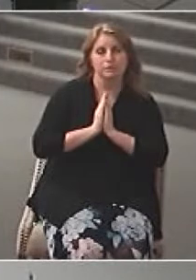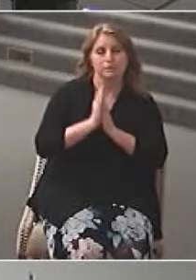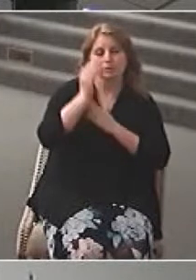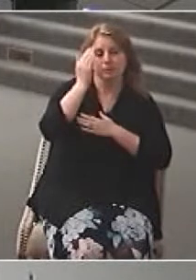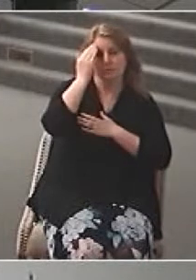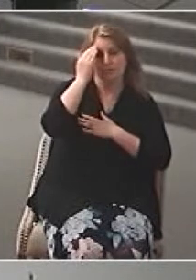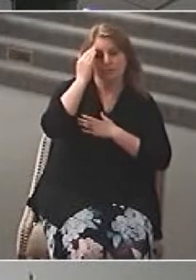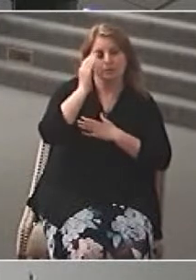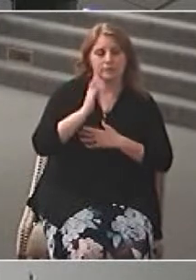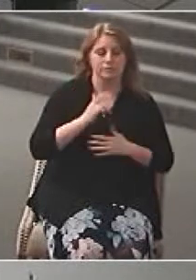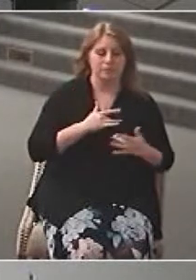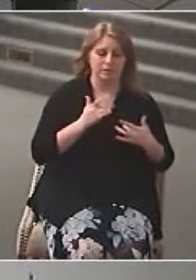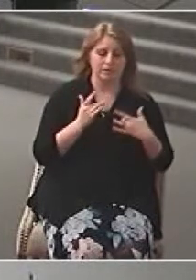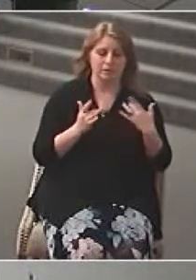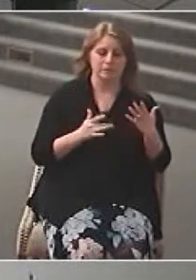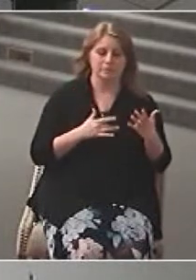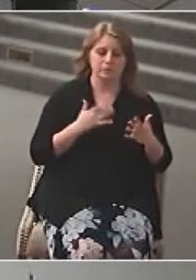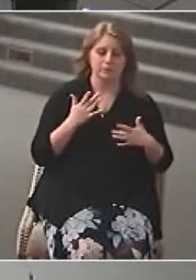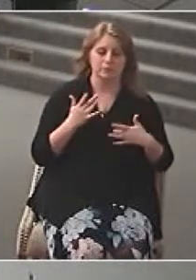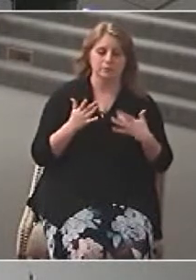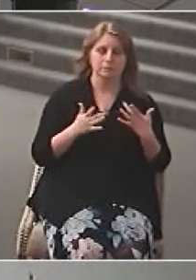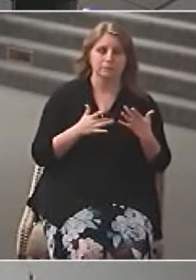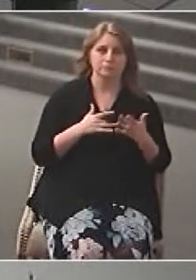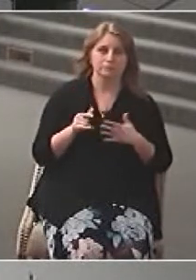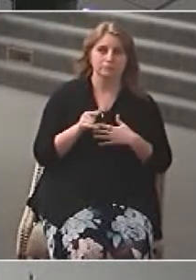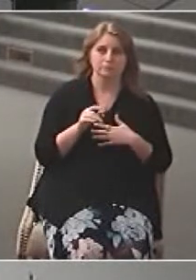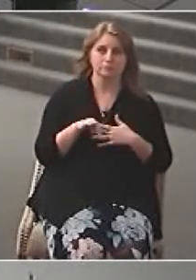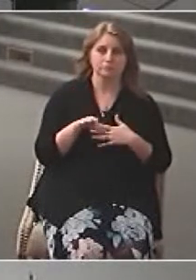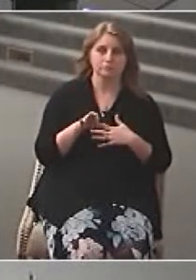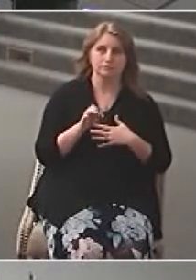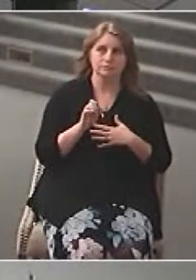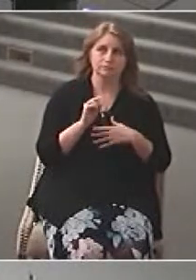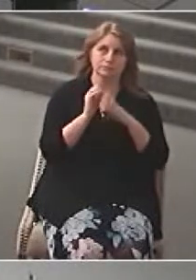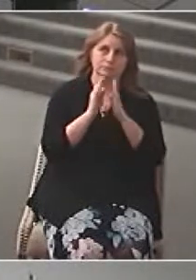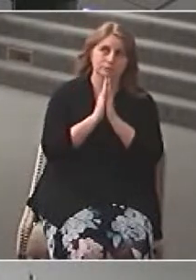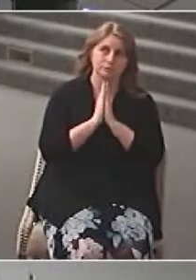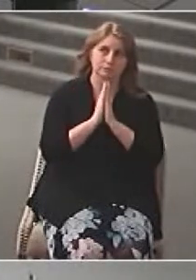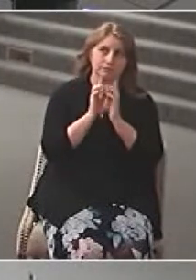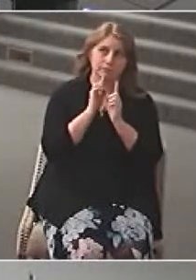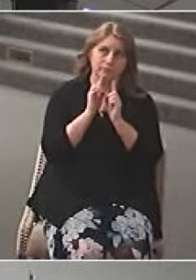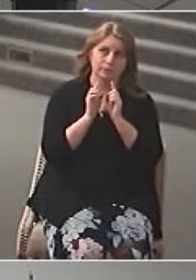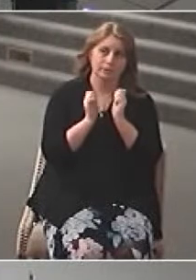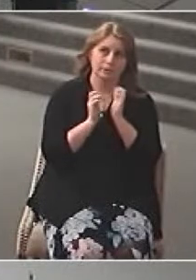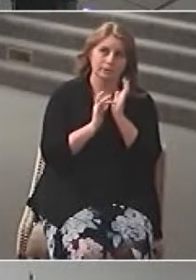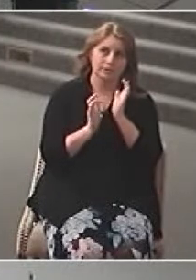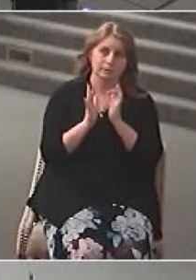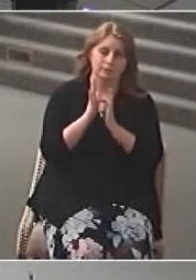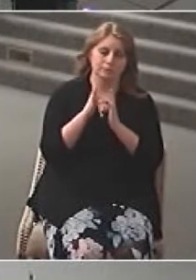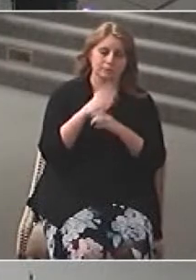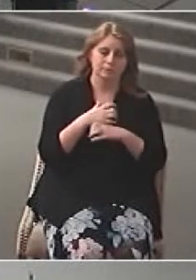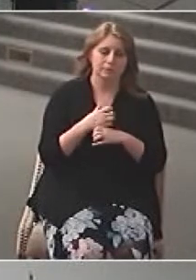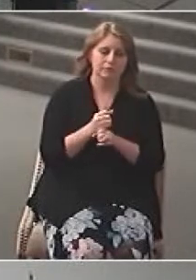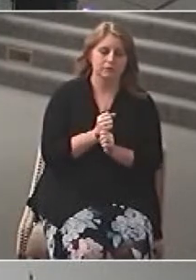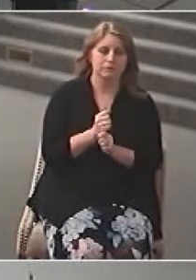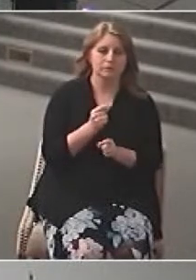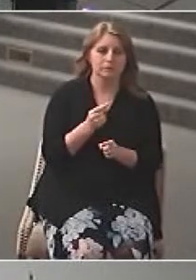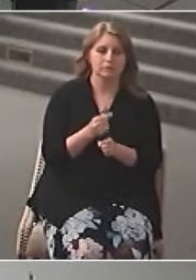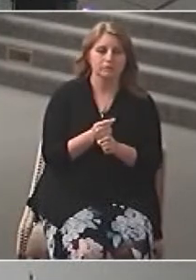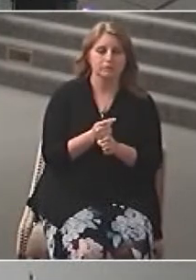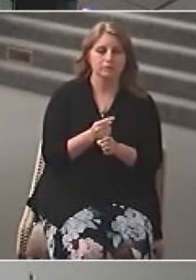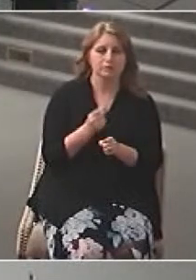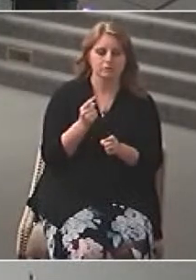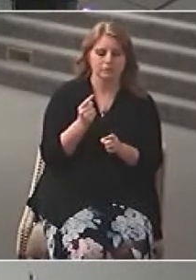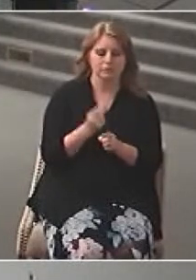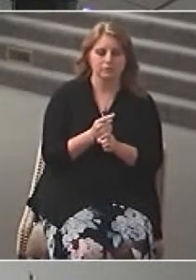in. Know a little fire is burning. Find a little talk with Jesus makes it